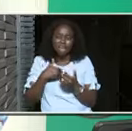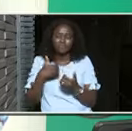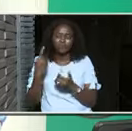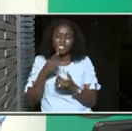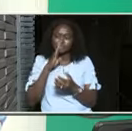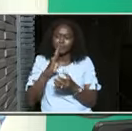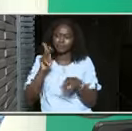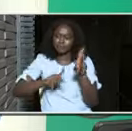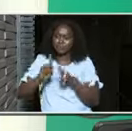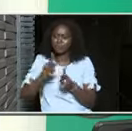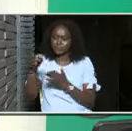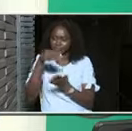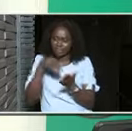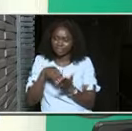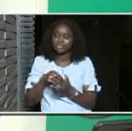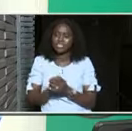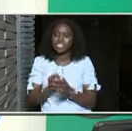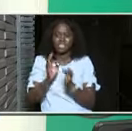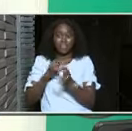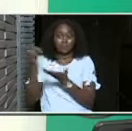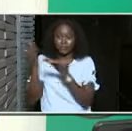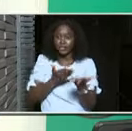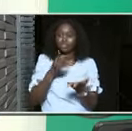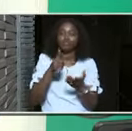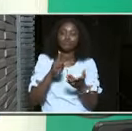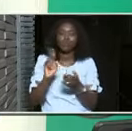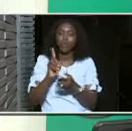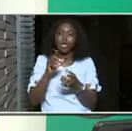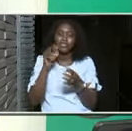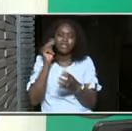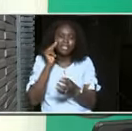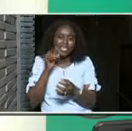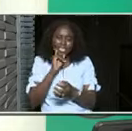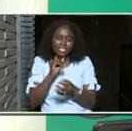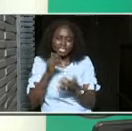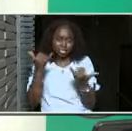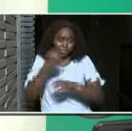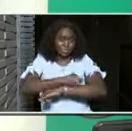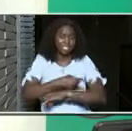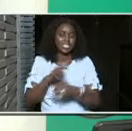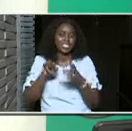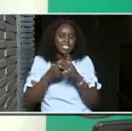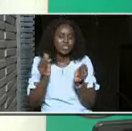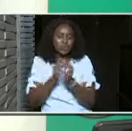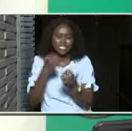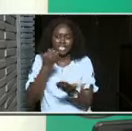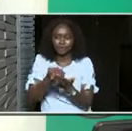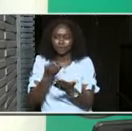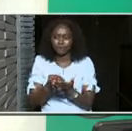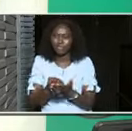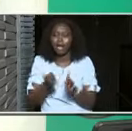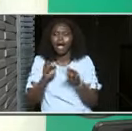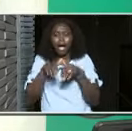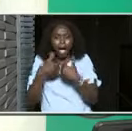if I can bring you to where Nigeria is today, starting perhaps with the economy, how,